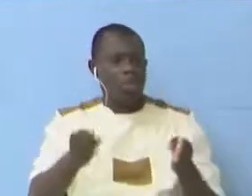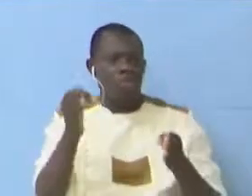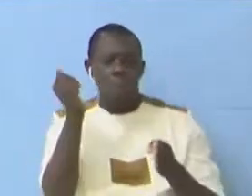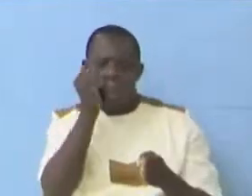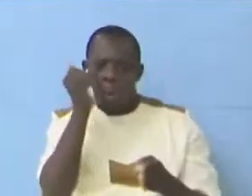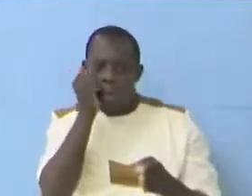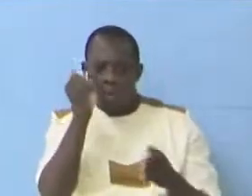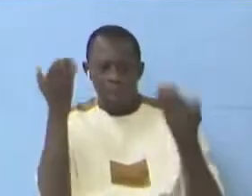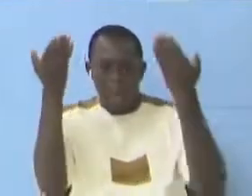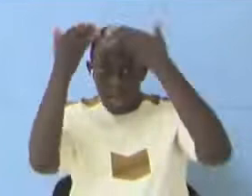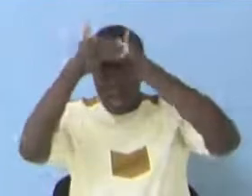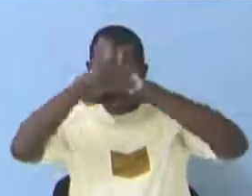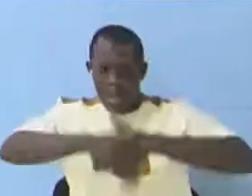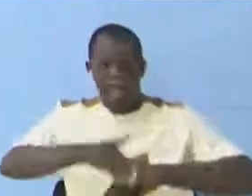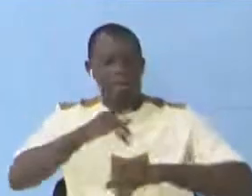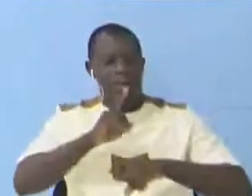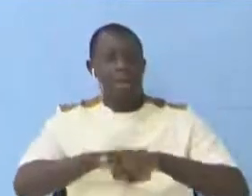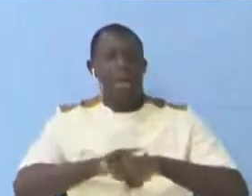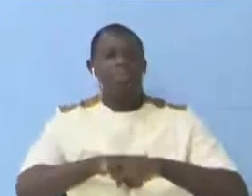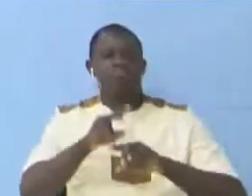yëpp ñoom li ñoo daje guddi lay doon.